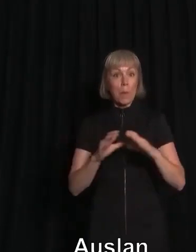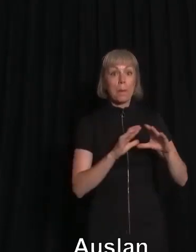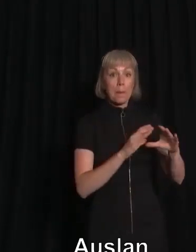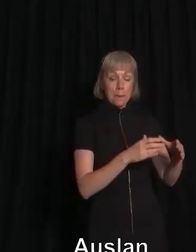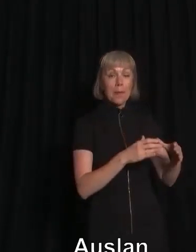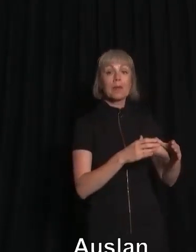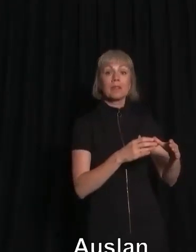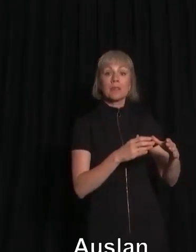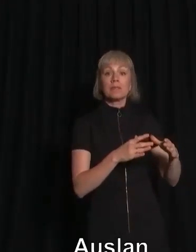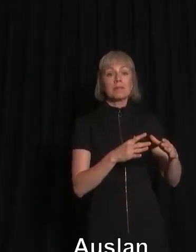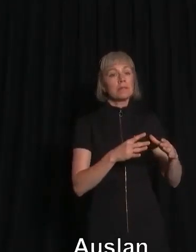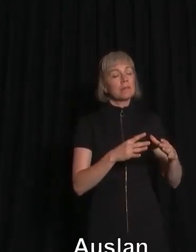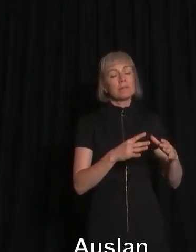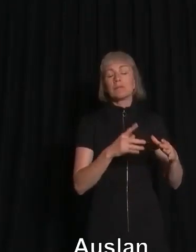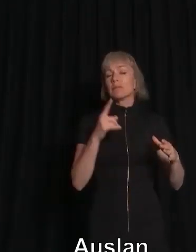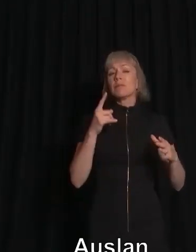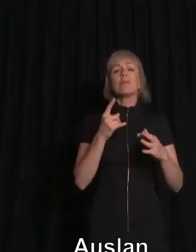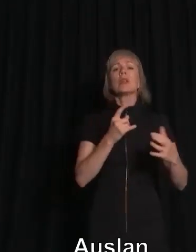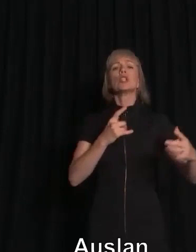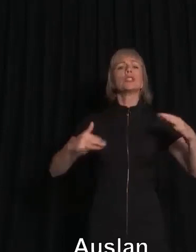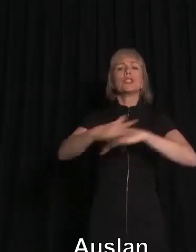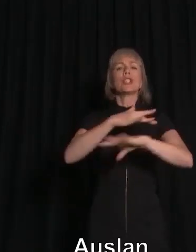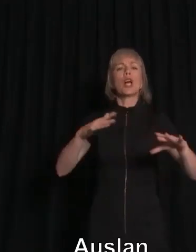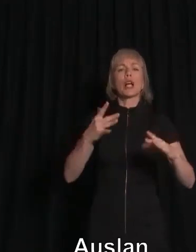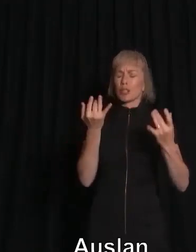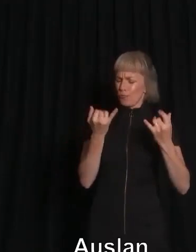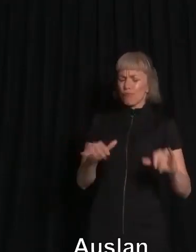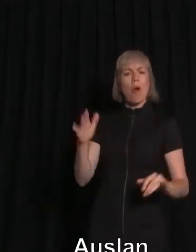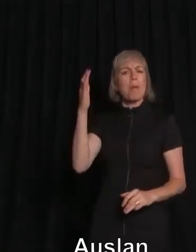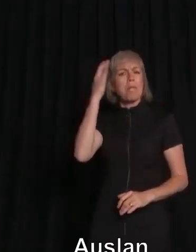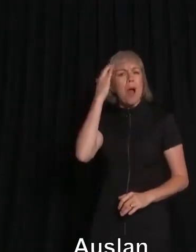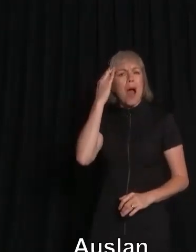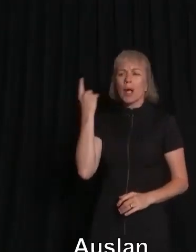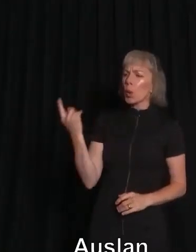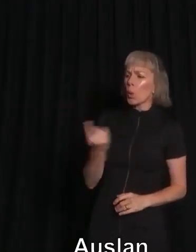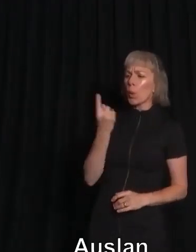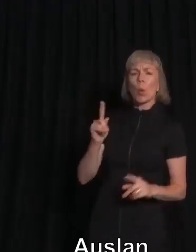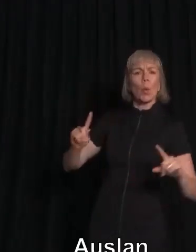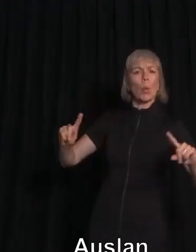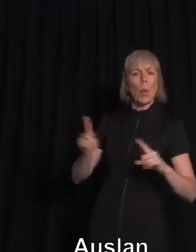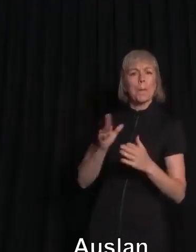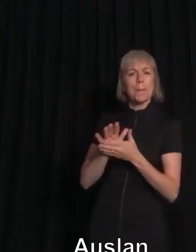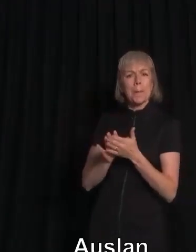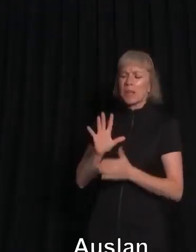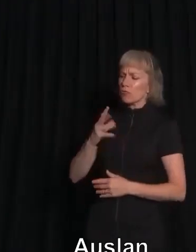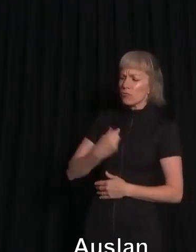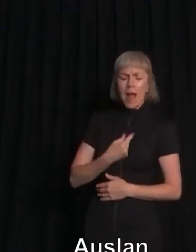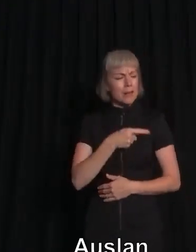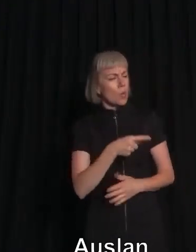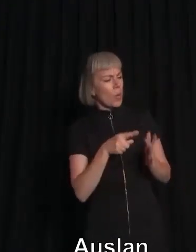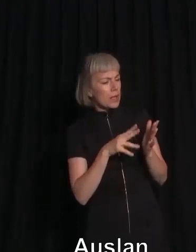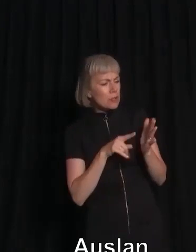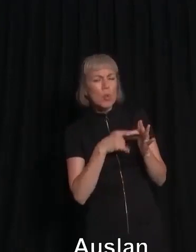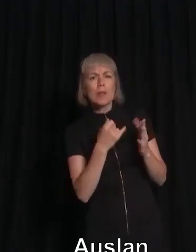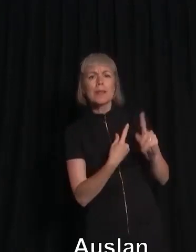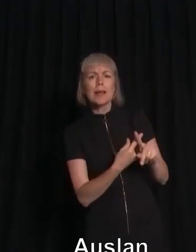vast misconceptions of who we are and what we are. And very often, trans and intersex people are conflated with each other,